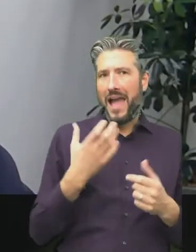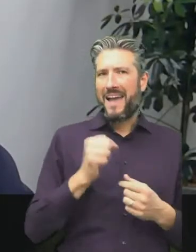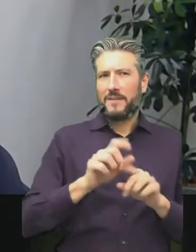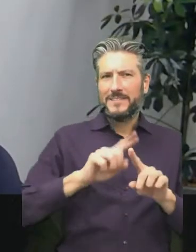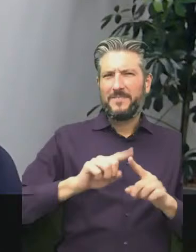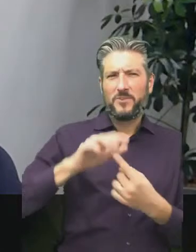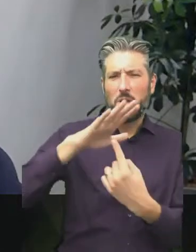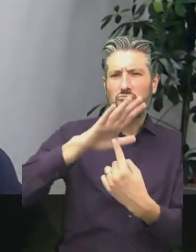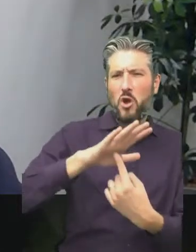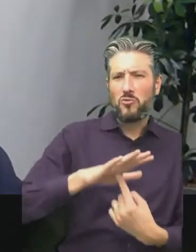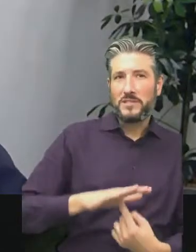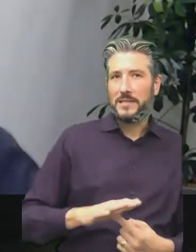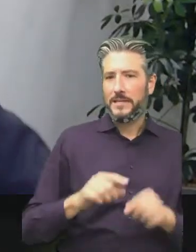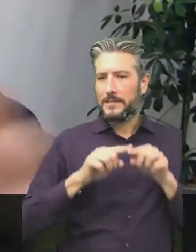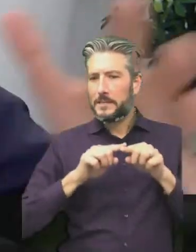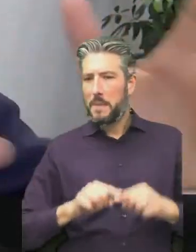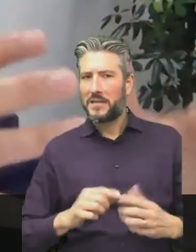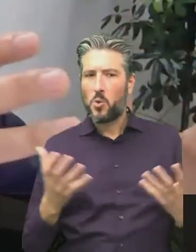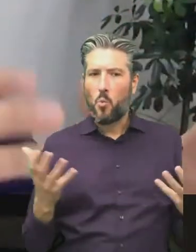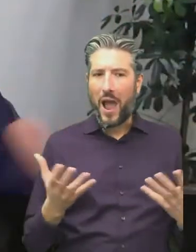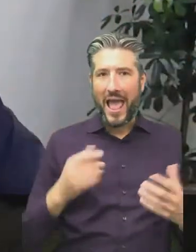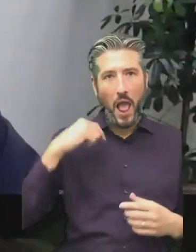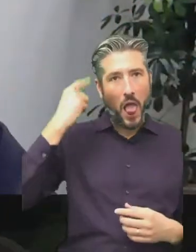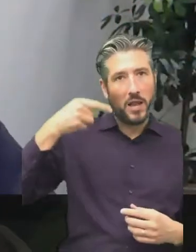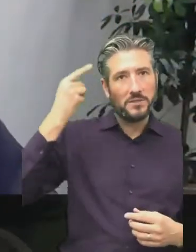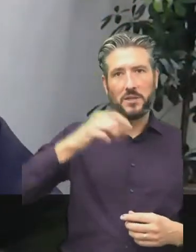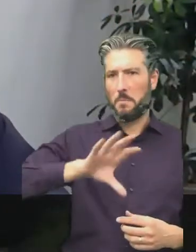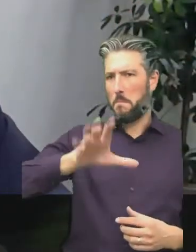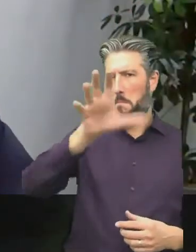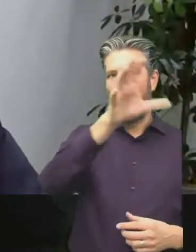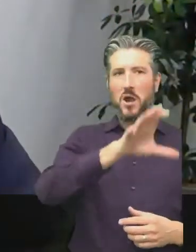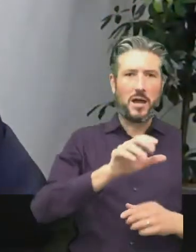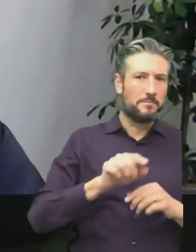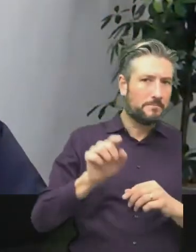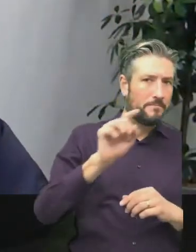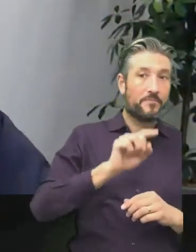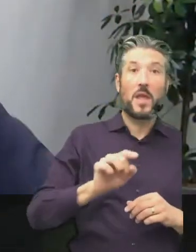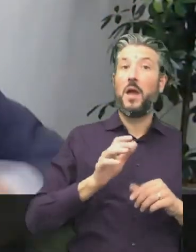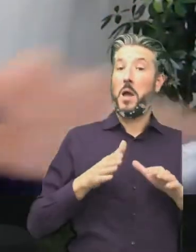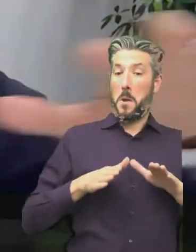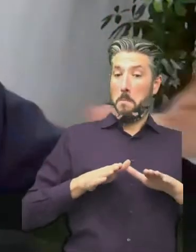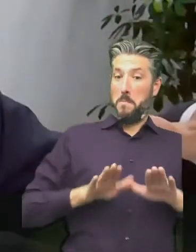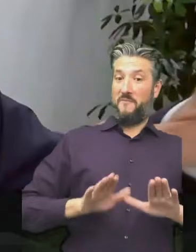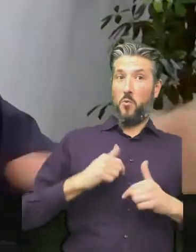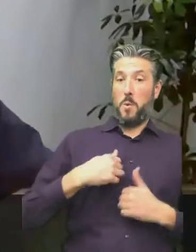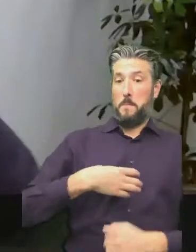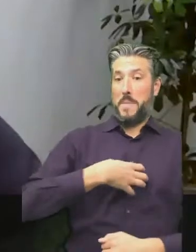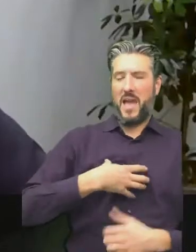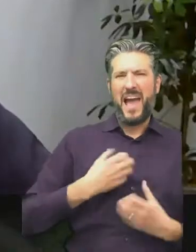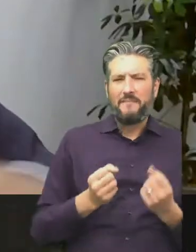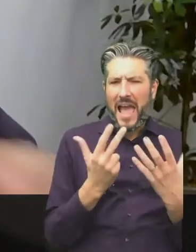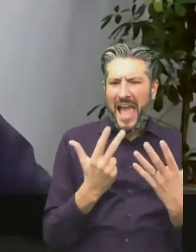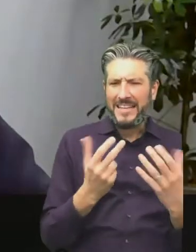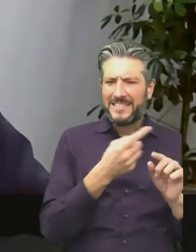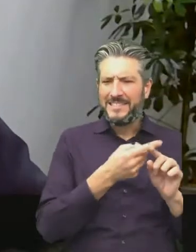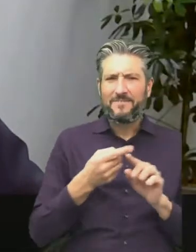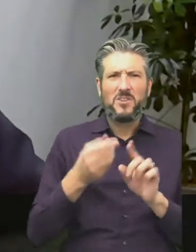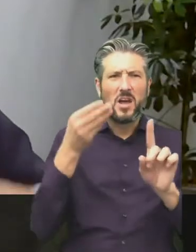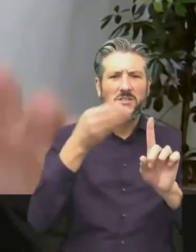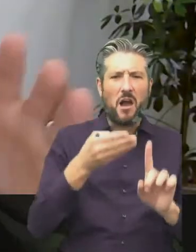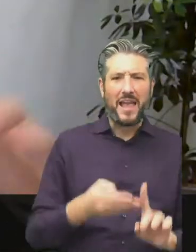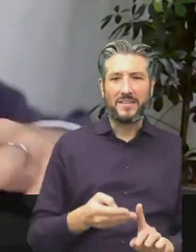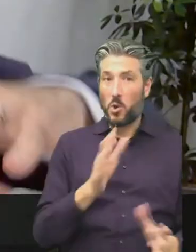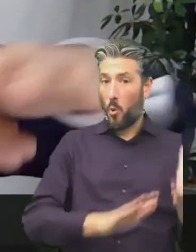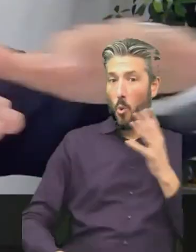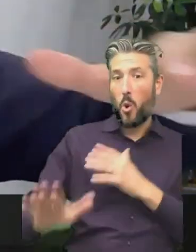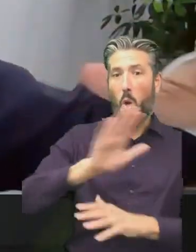of London. What we used to have before I became mayor is 8 crude targets across London. What we've done instead of that, Mohammed,